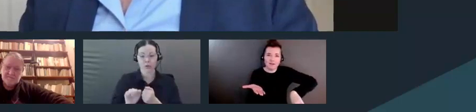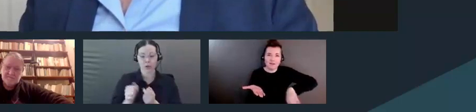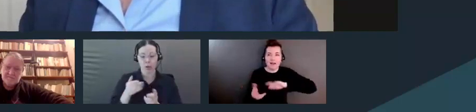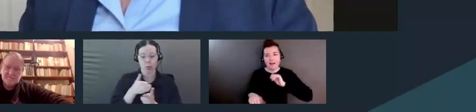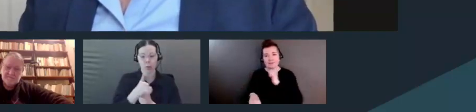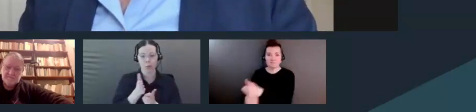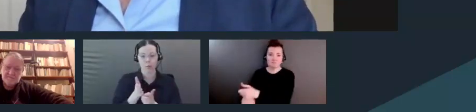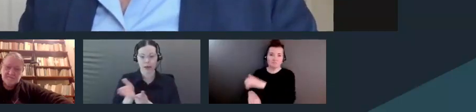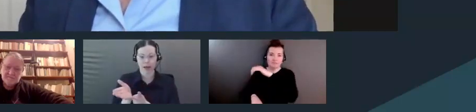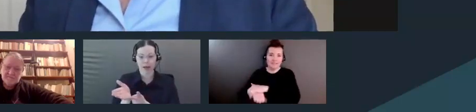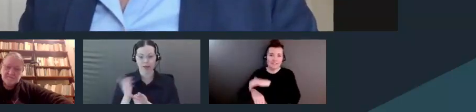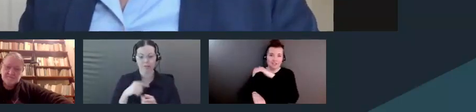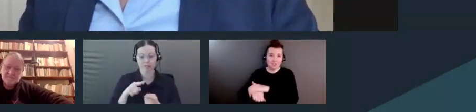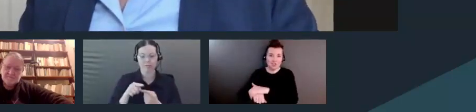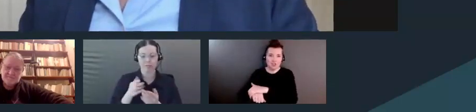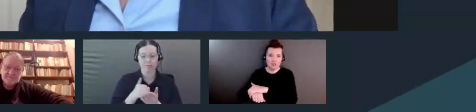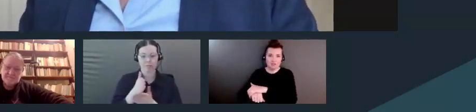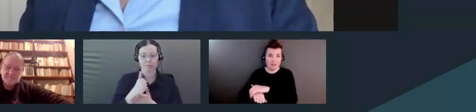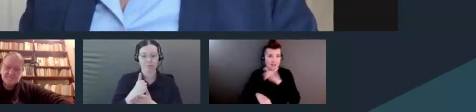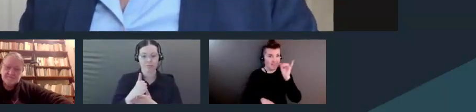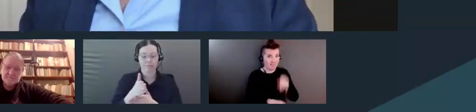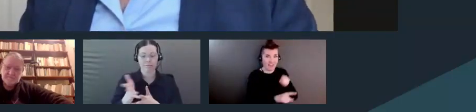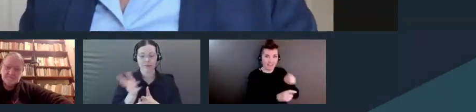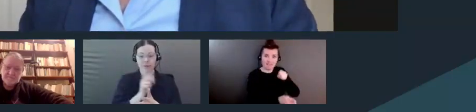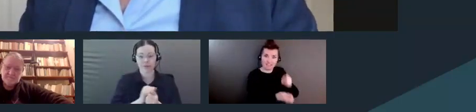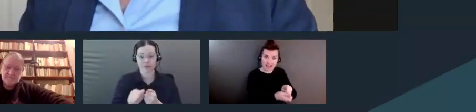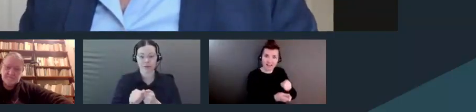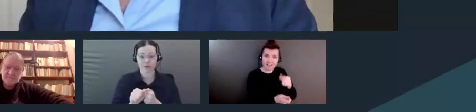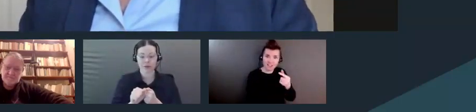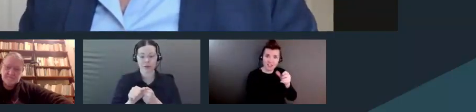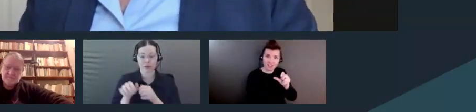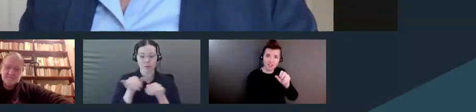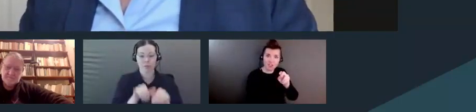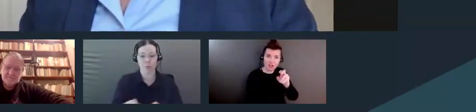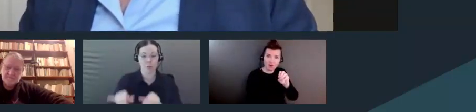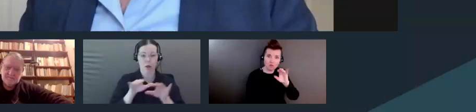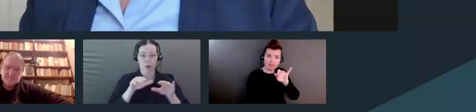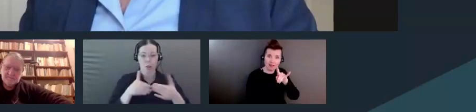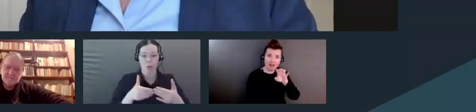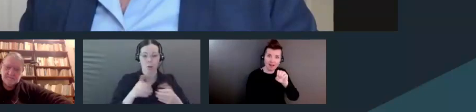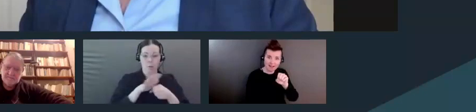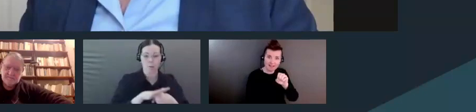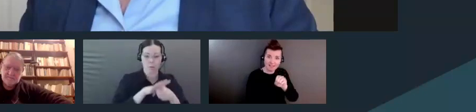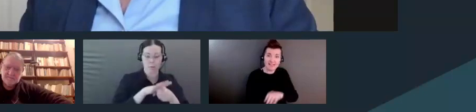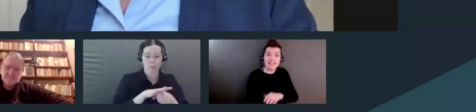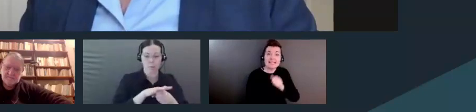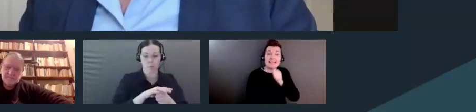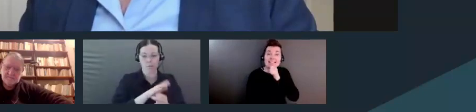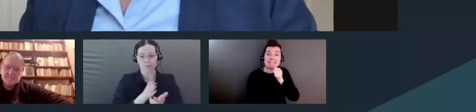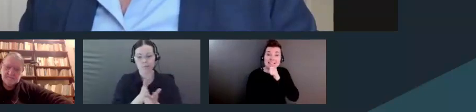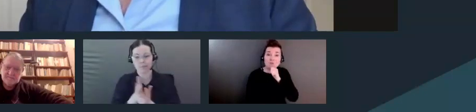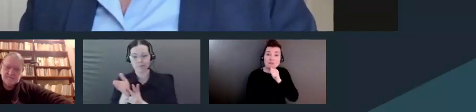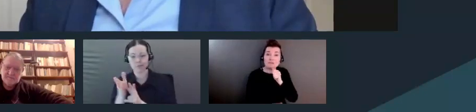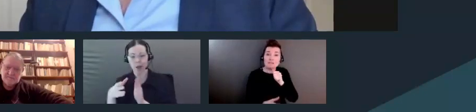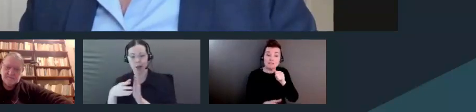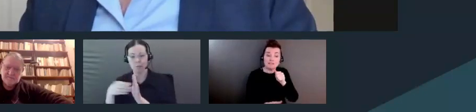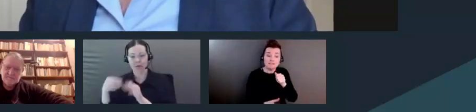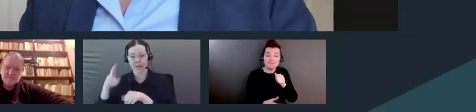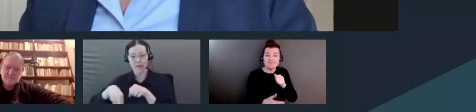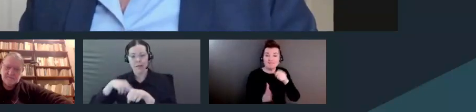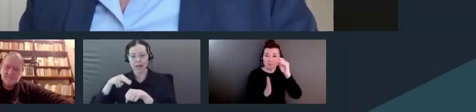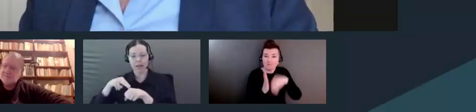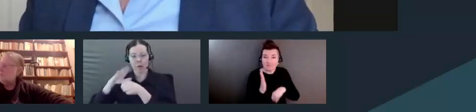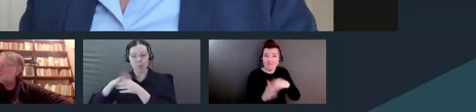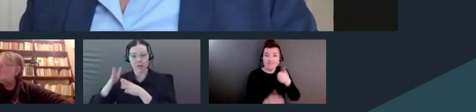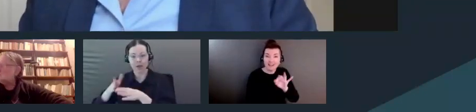of genocide. Prime Minister Mulroney's cabinet wrote a secret memo in 1990 forbidding Nunavut from having any